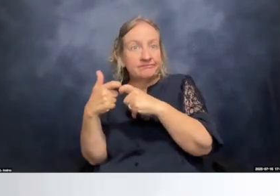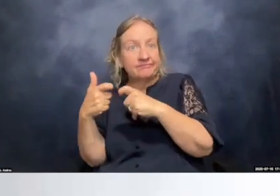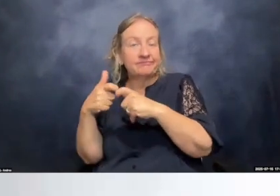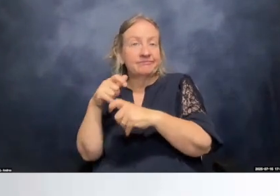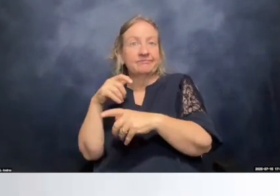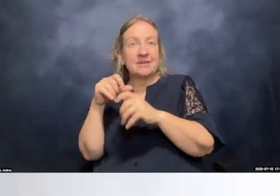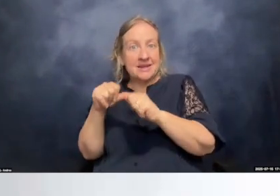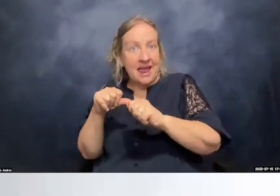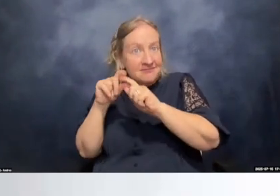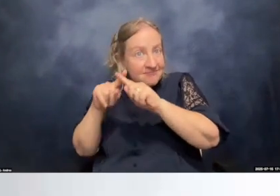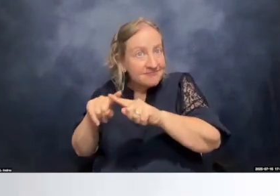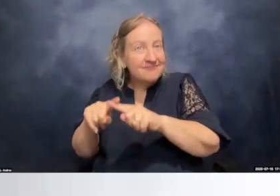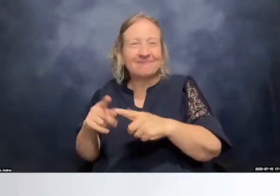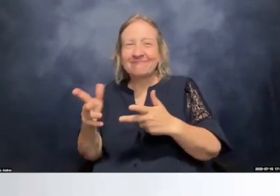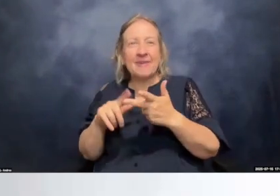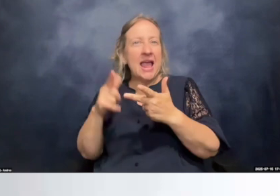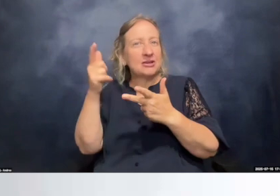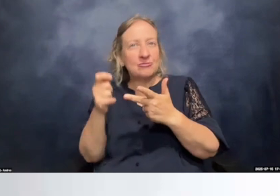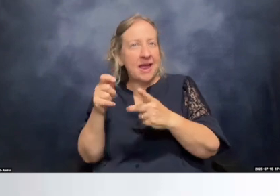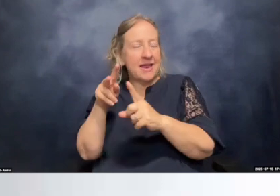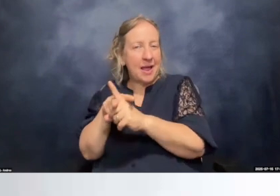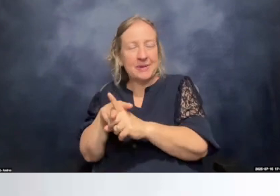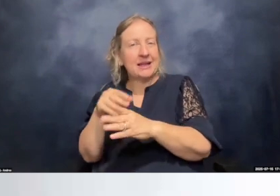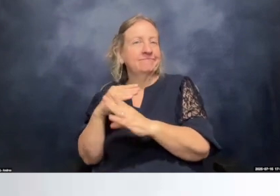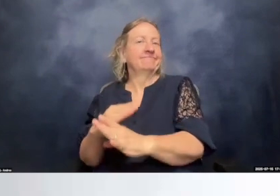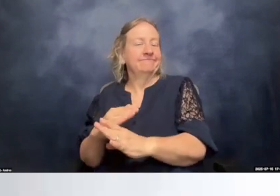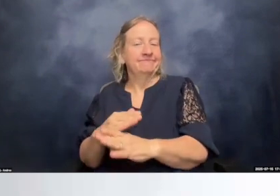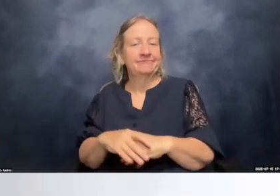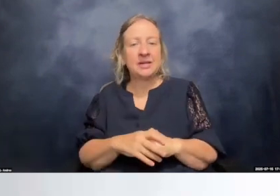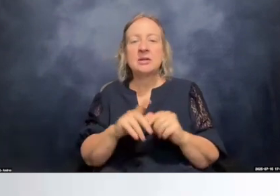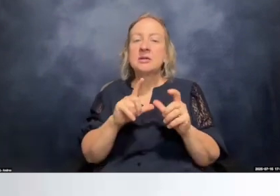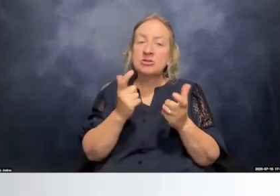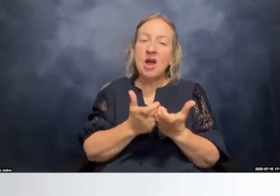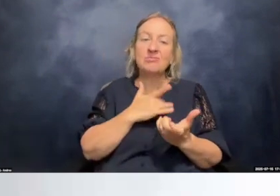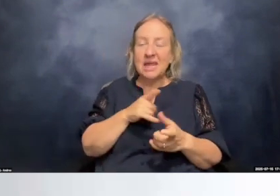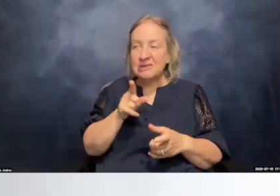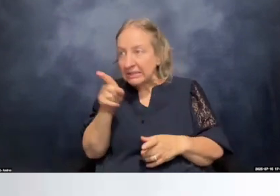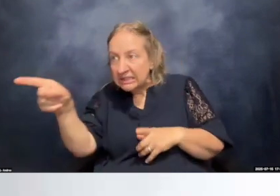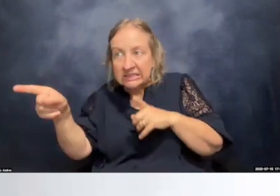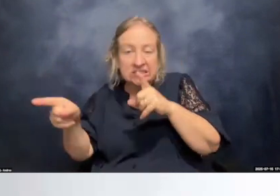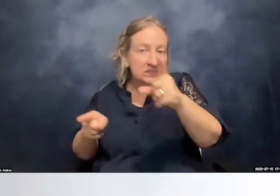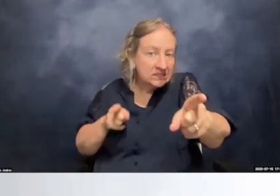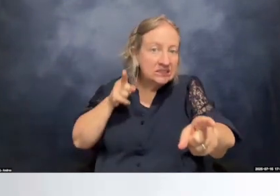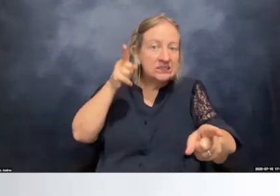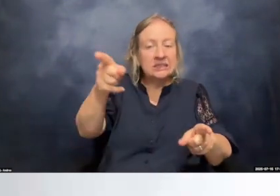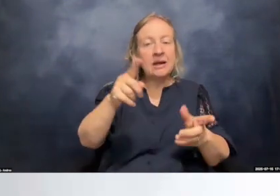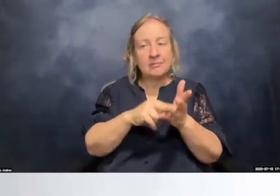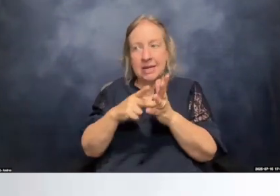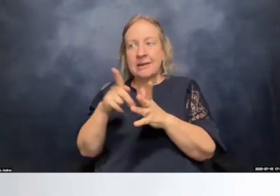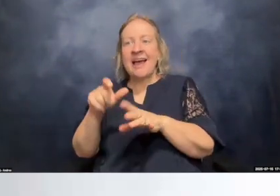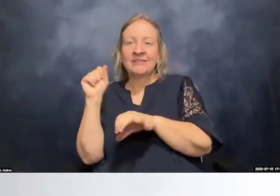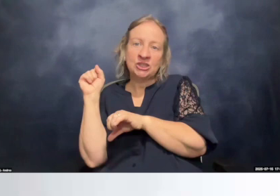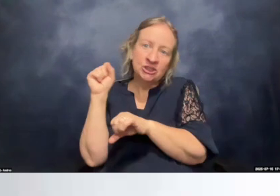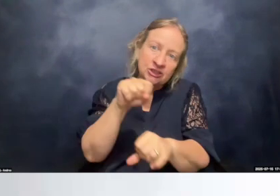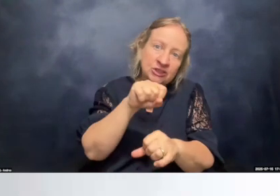Lack of infrastructure. Tribal communities are often located in remote areas, making them heavily reliant on personal vehicles for